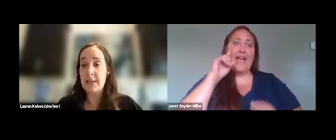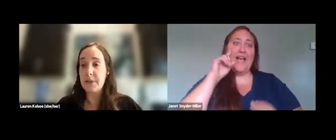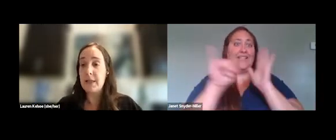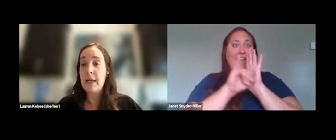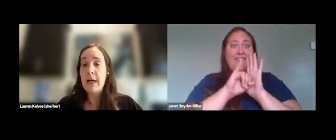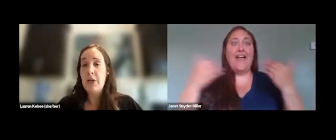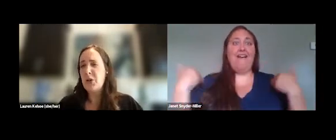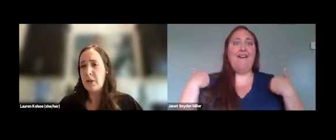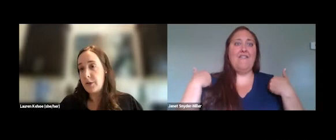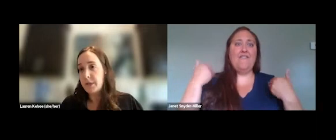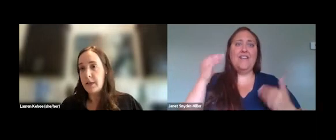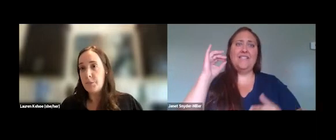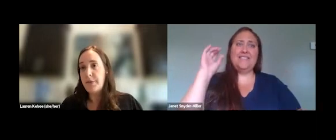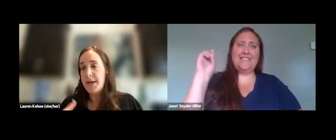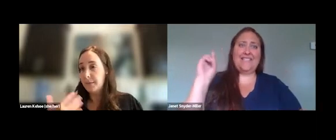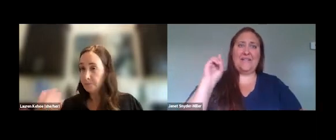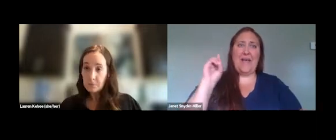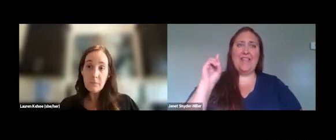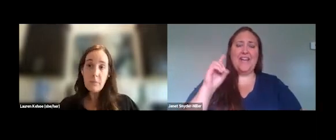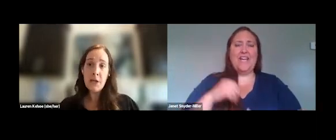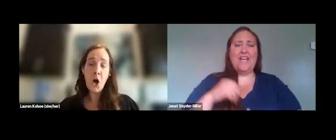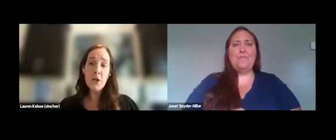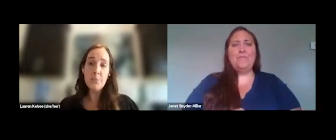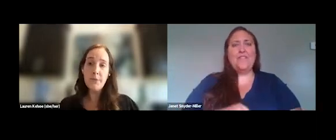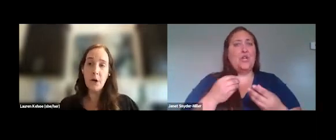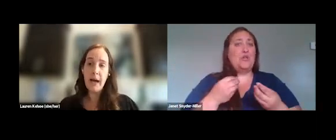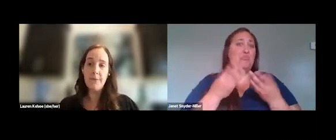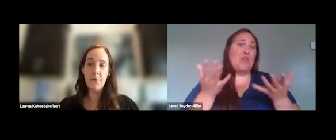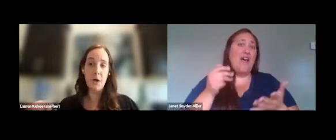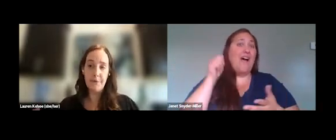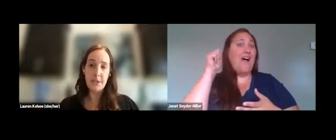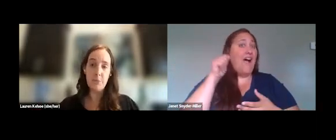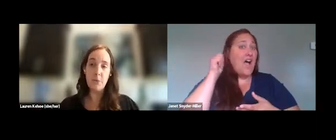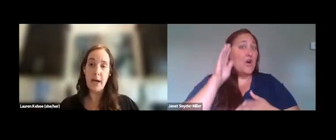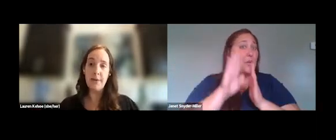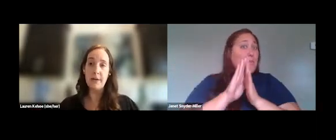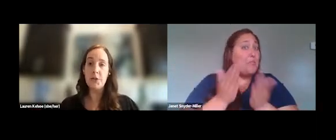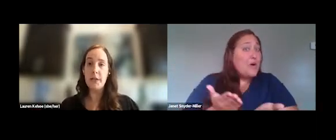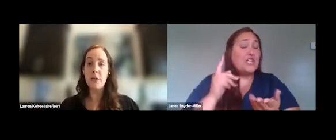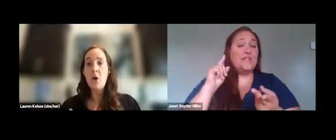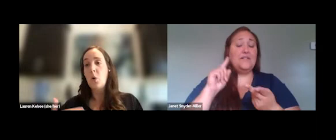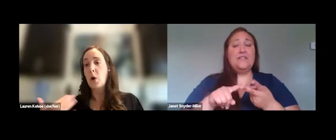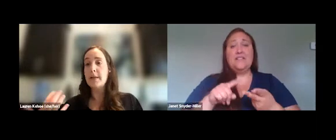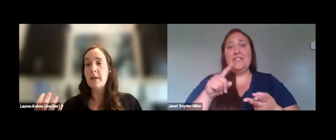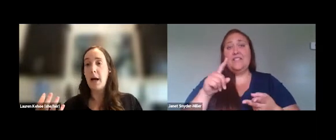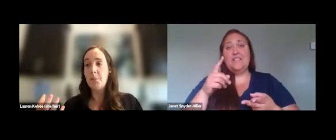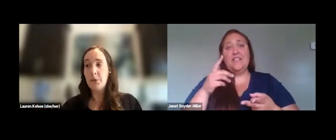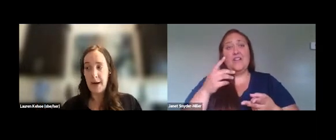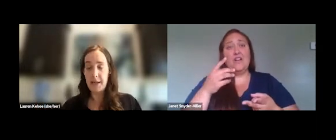having a disability. So it would either be providing an audiobook format for a physical book we had in the collection,